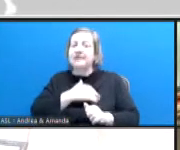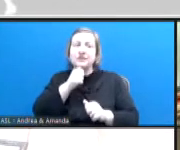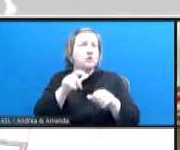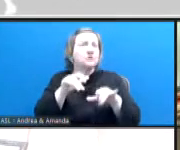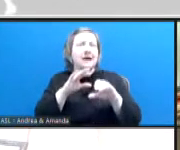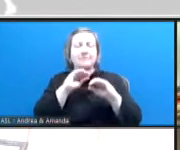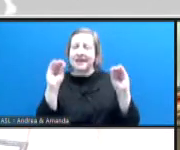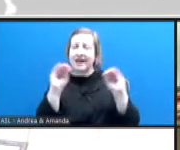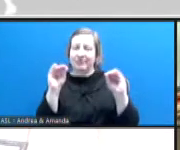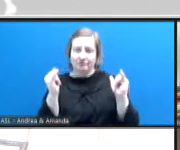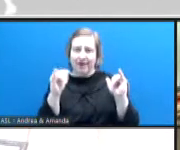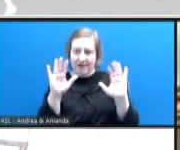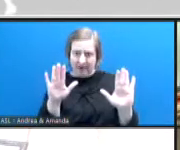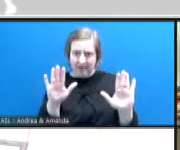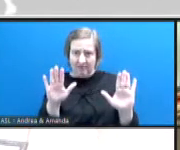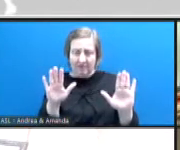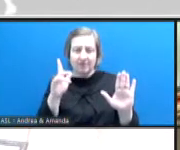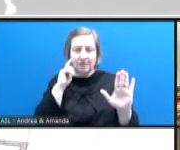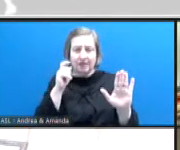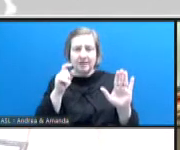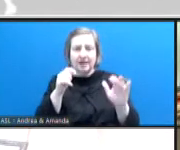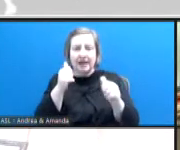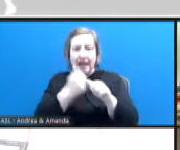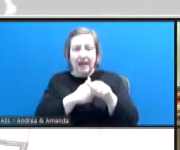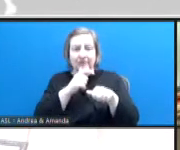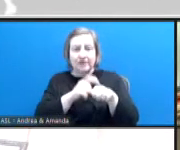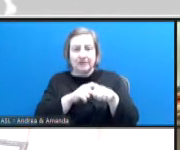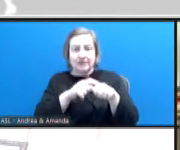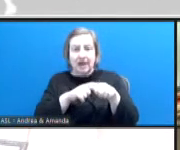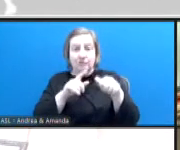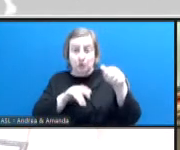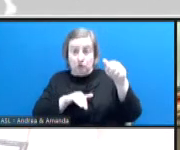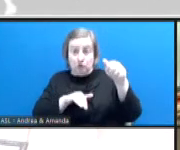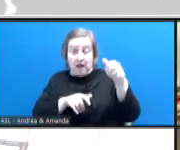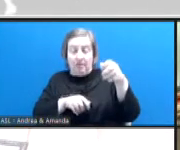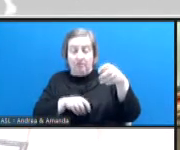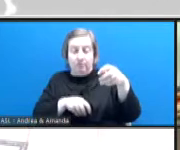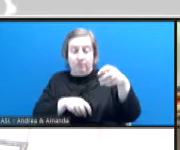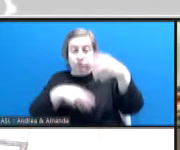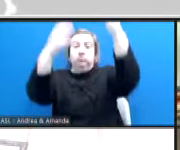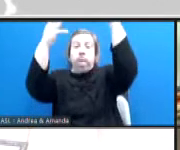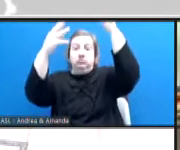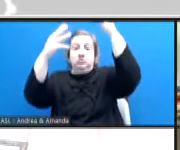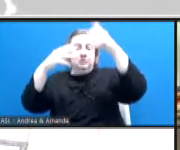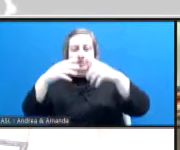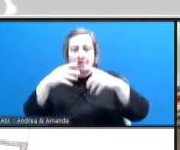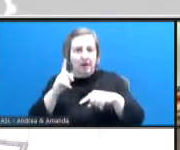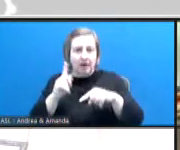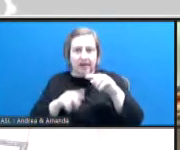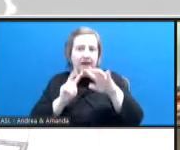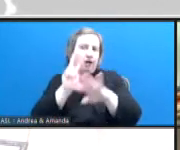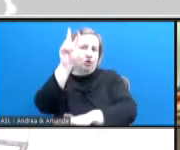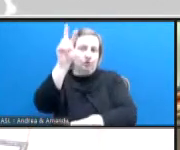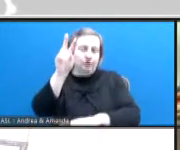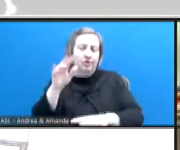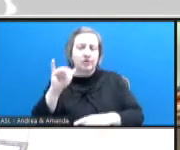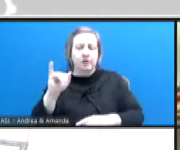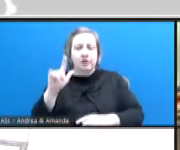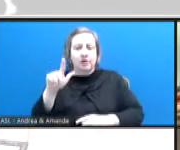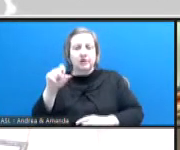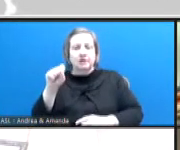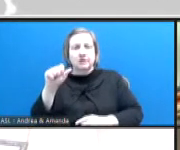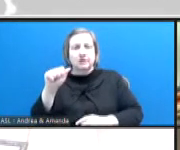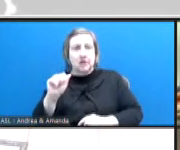now, because every time it happens, it spins out of my control. And Ilsa's